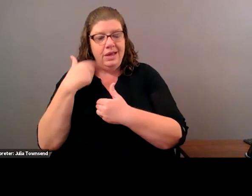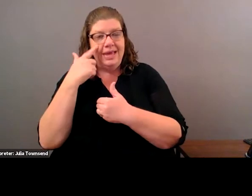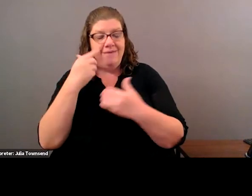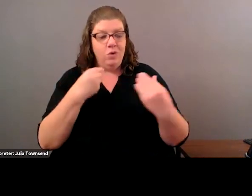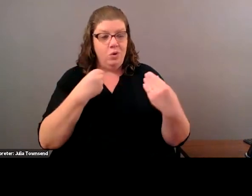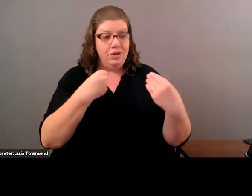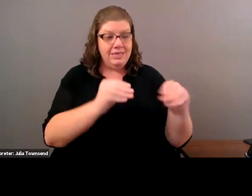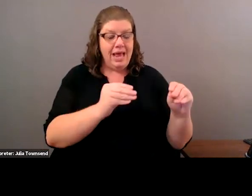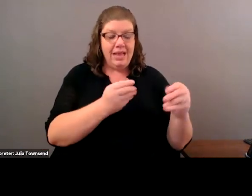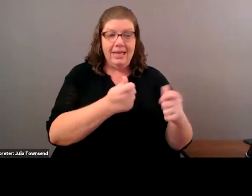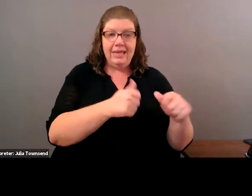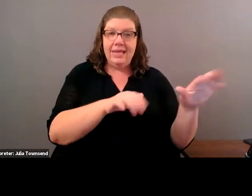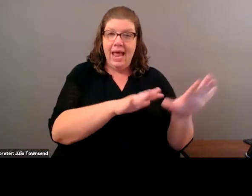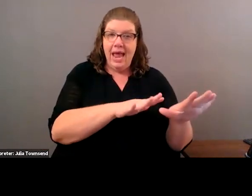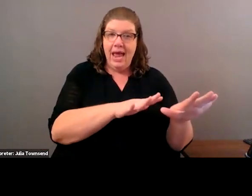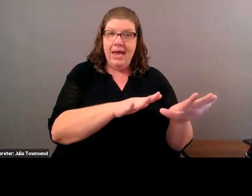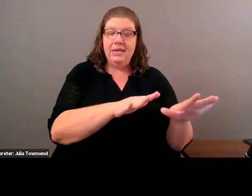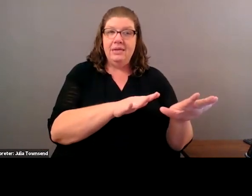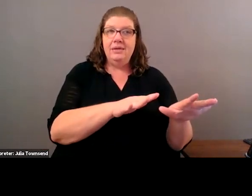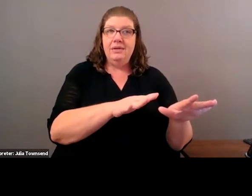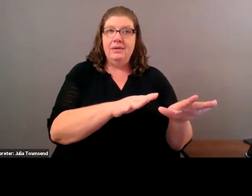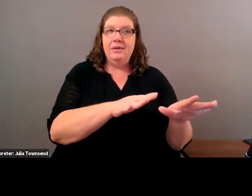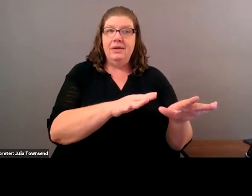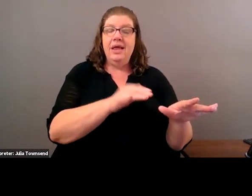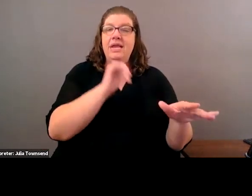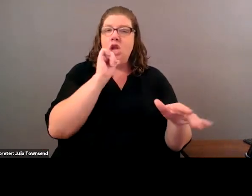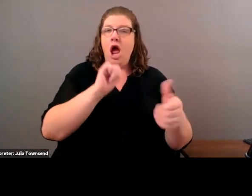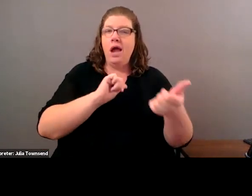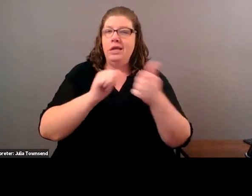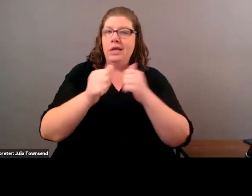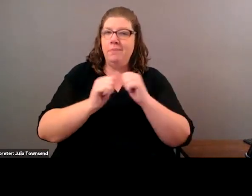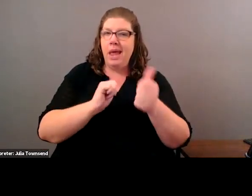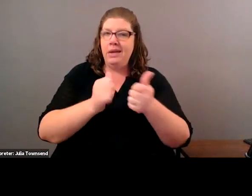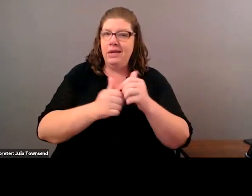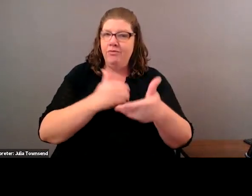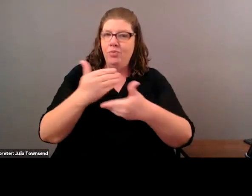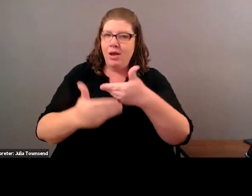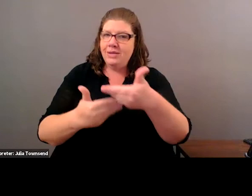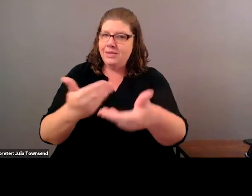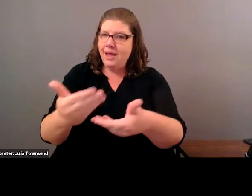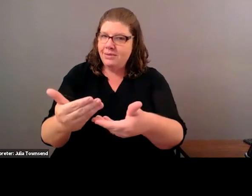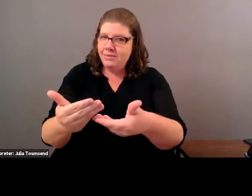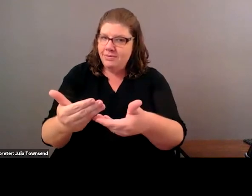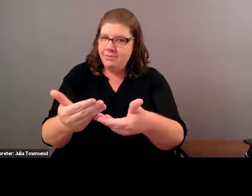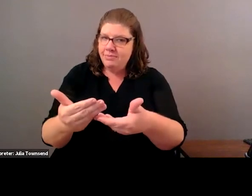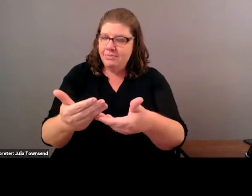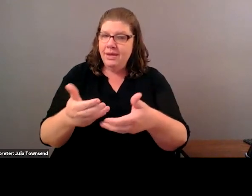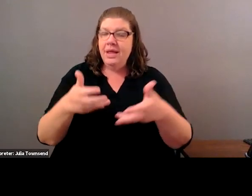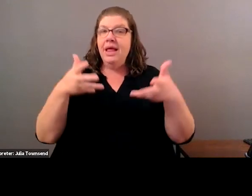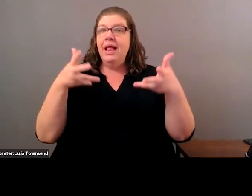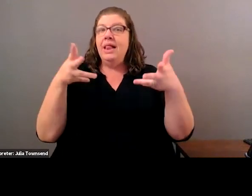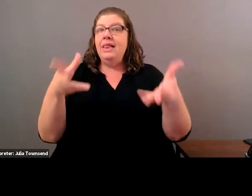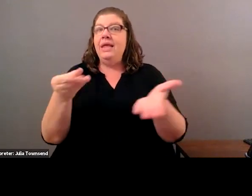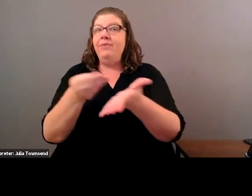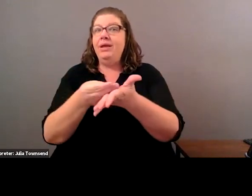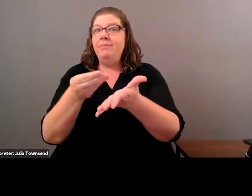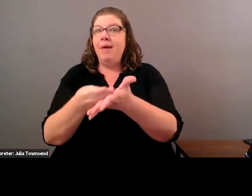land in a non-competitive process, leaving money on the